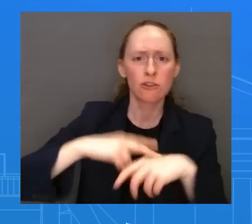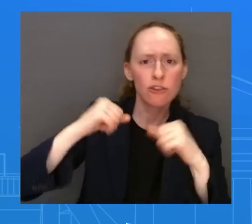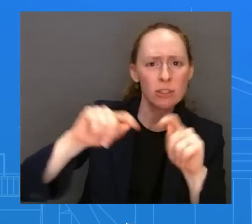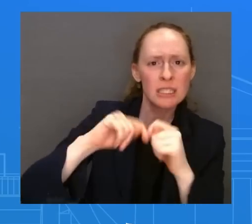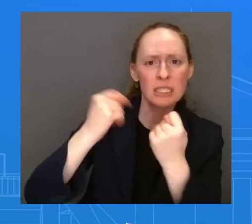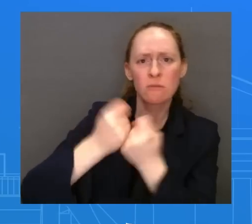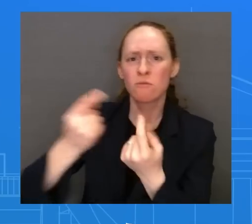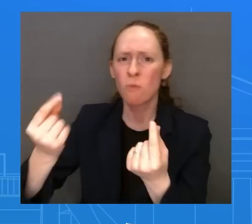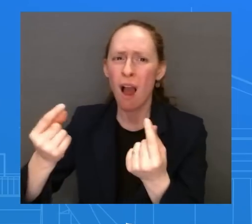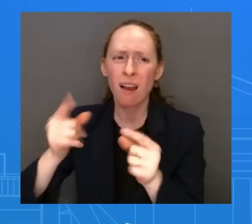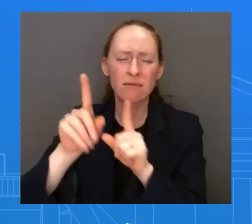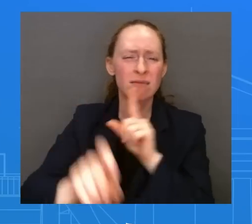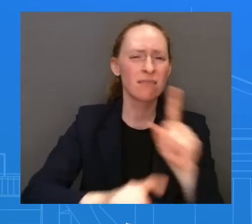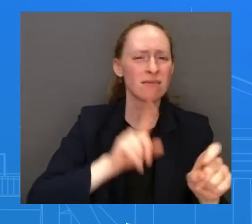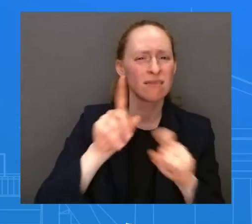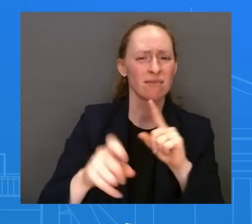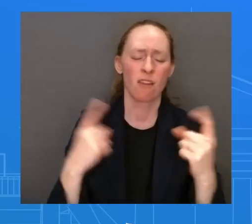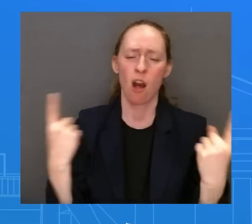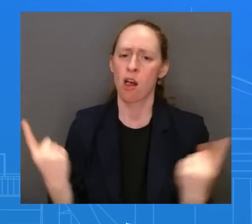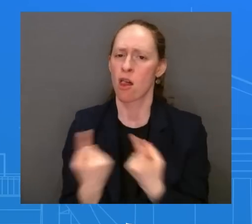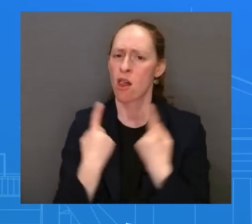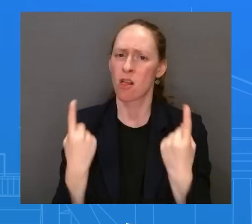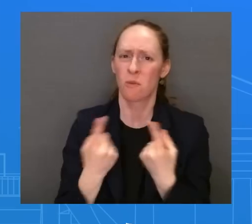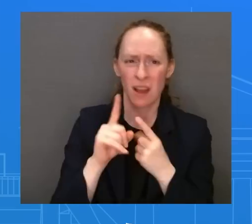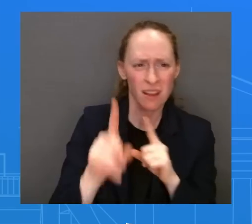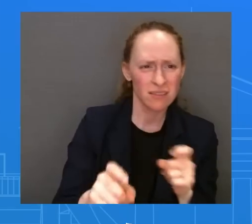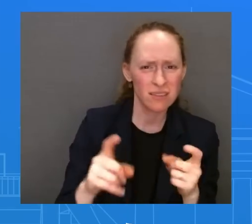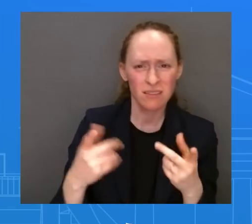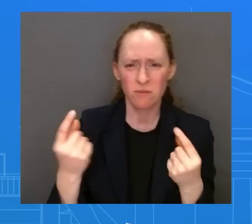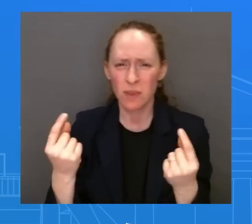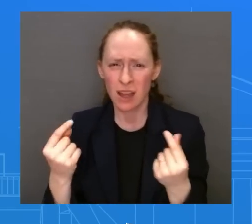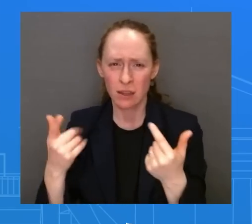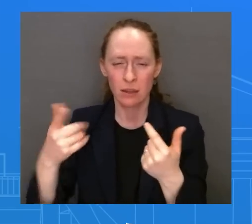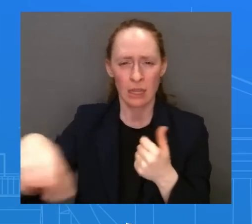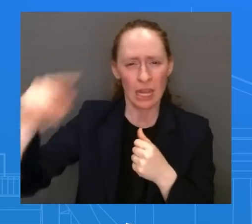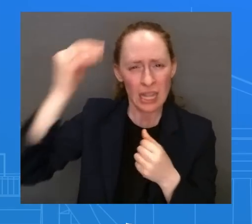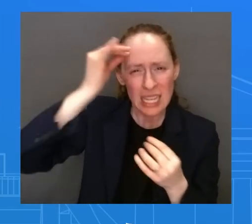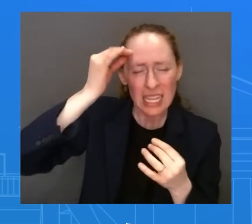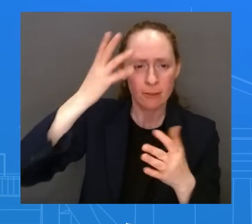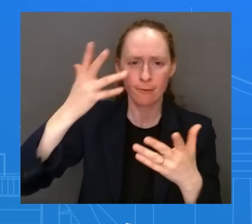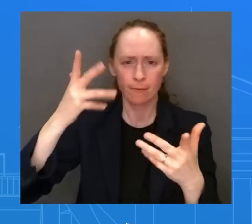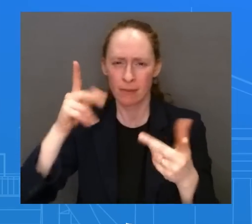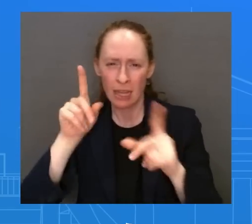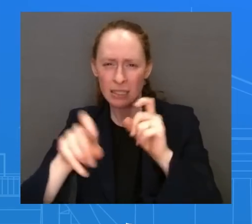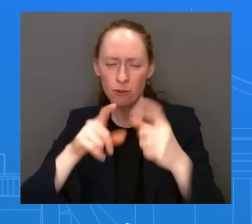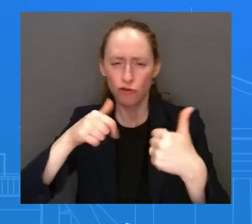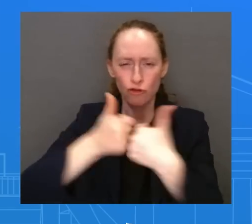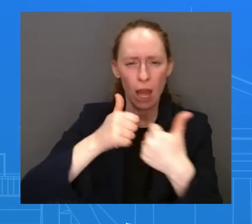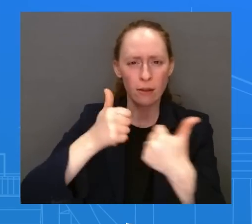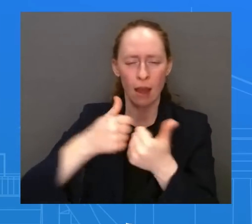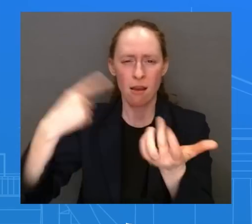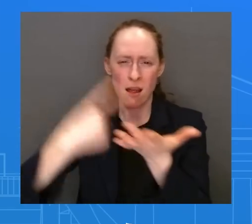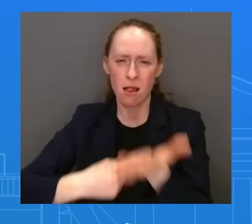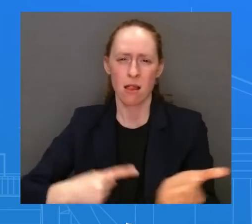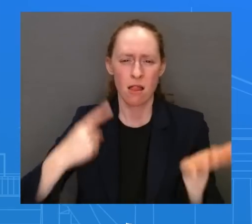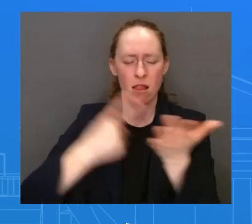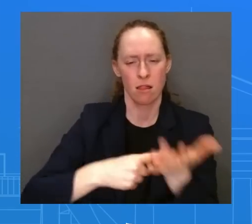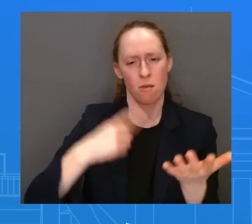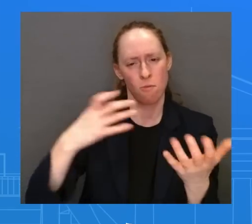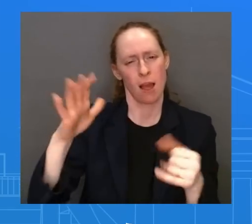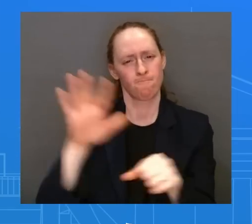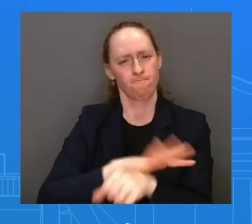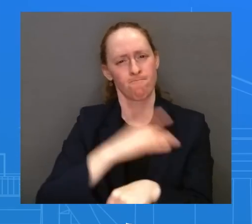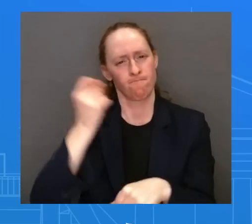constantly looking for uh for ways to better understand what was going on the ground some of the